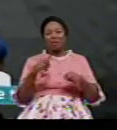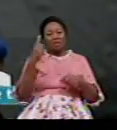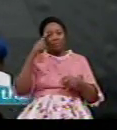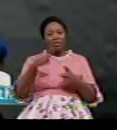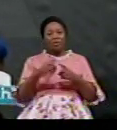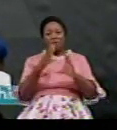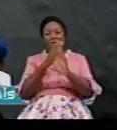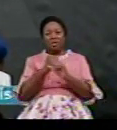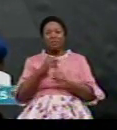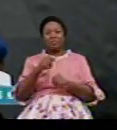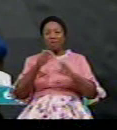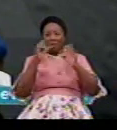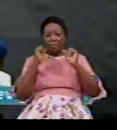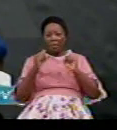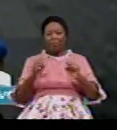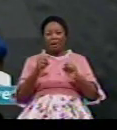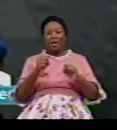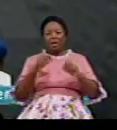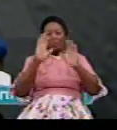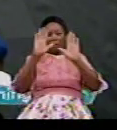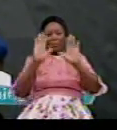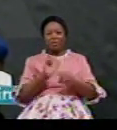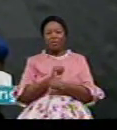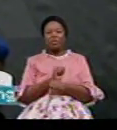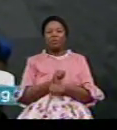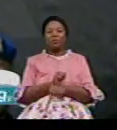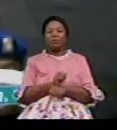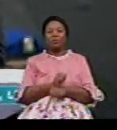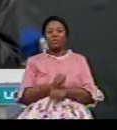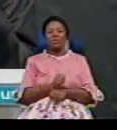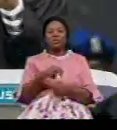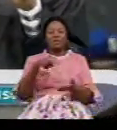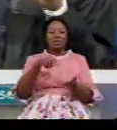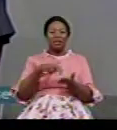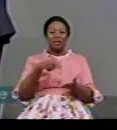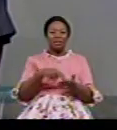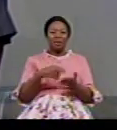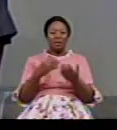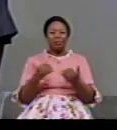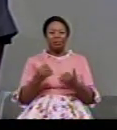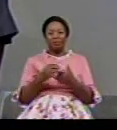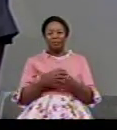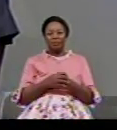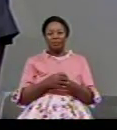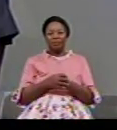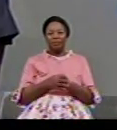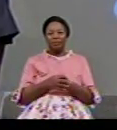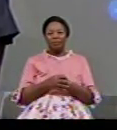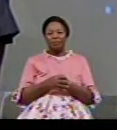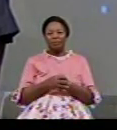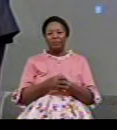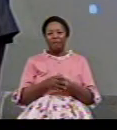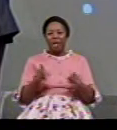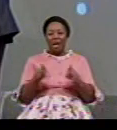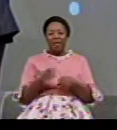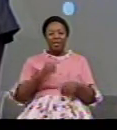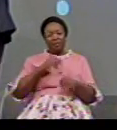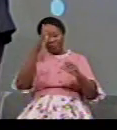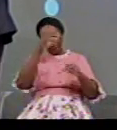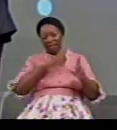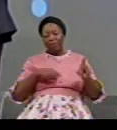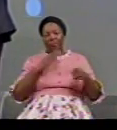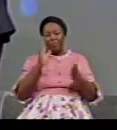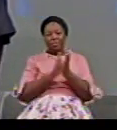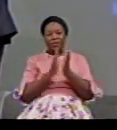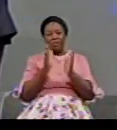your so. Power, your accept shall we all it will be peace? So. And you confess with your mouth, praise